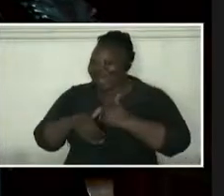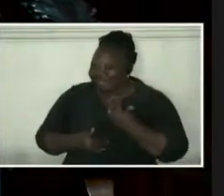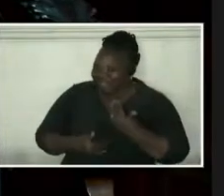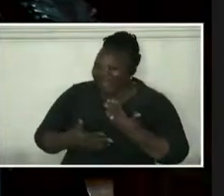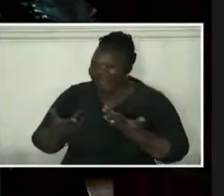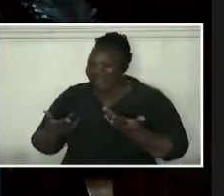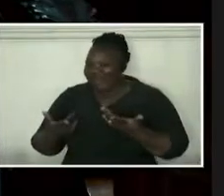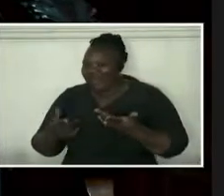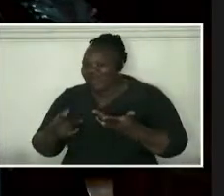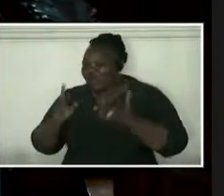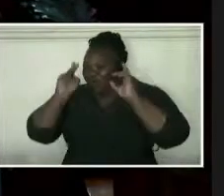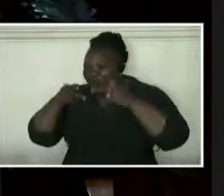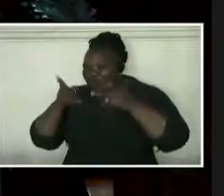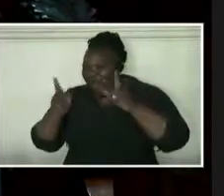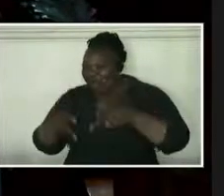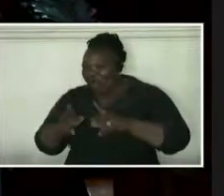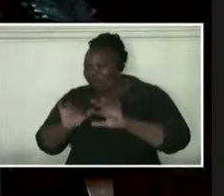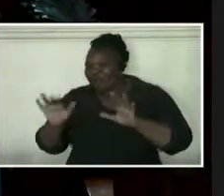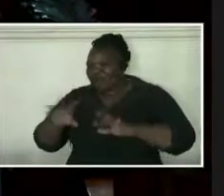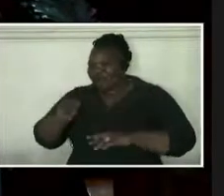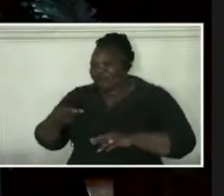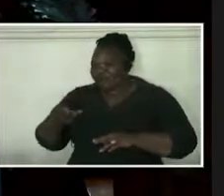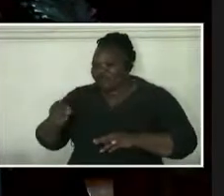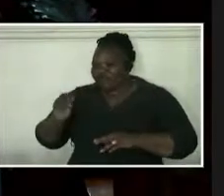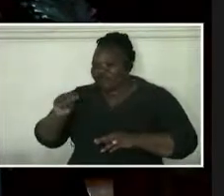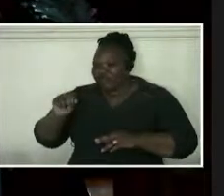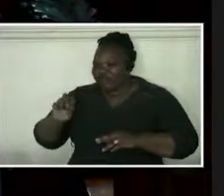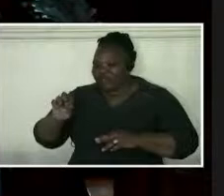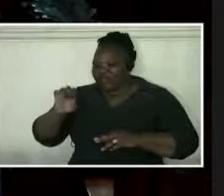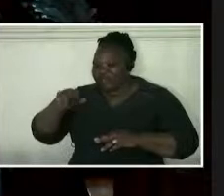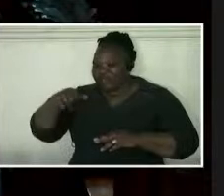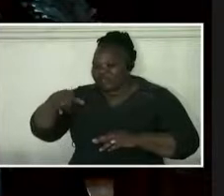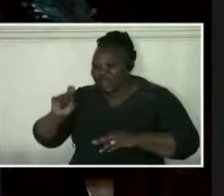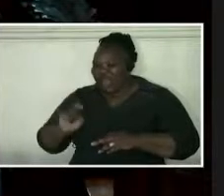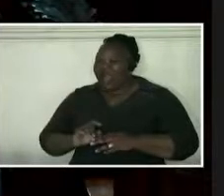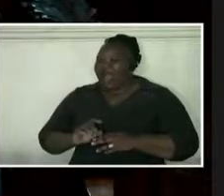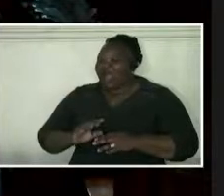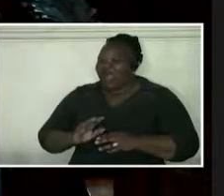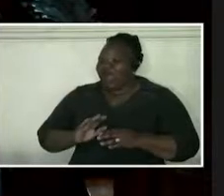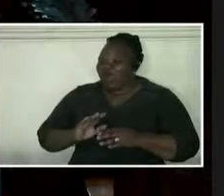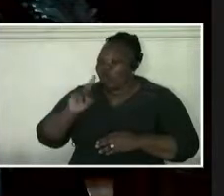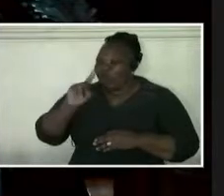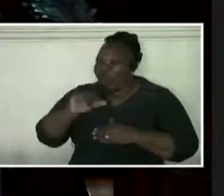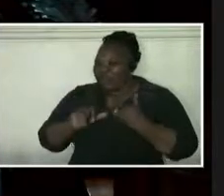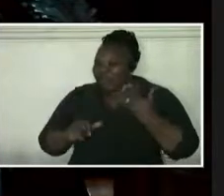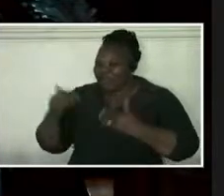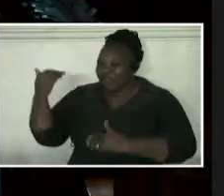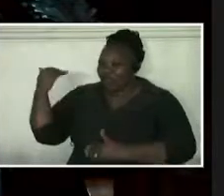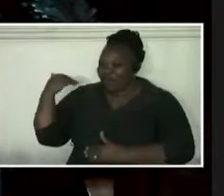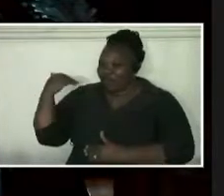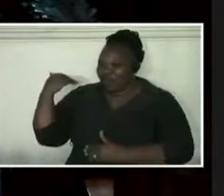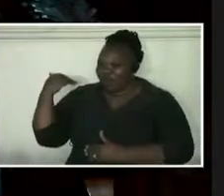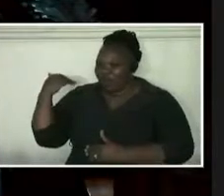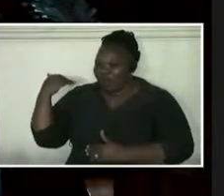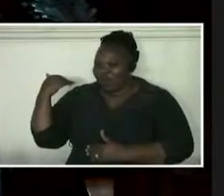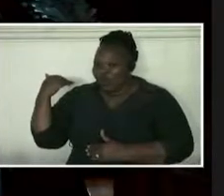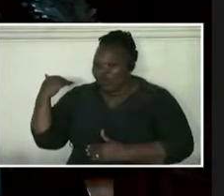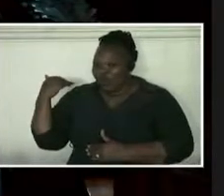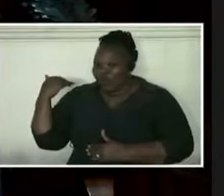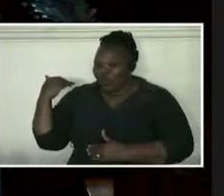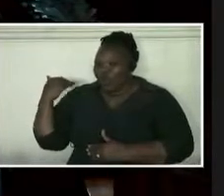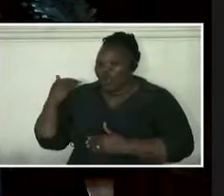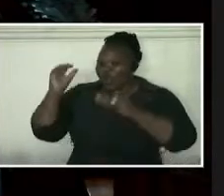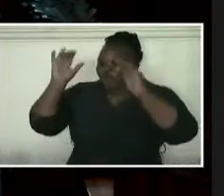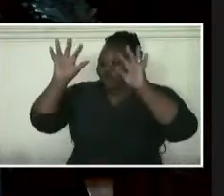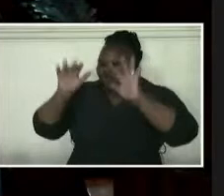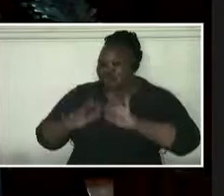the phoenix max sucker which took place in july last year as if that was not enough just a month ago we then were ambushed arguably by the worst